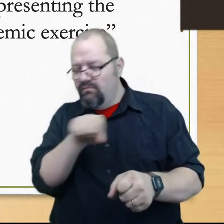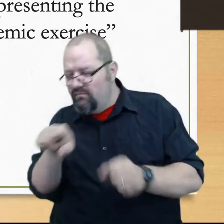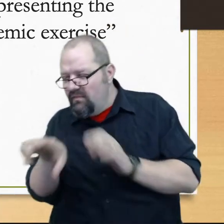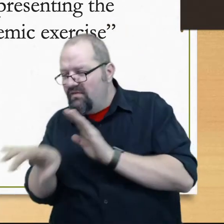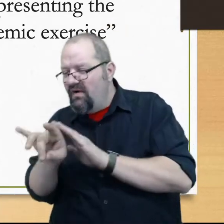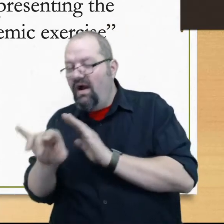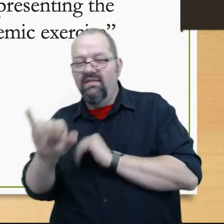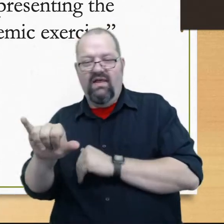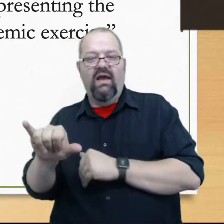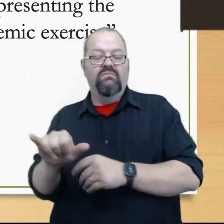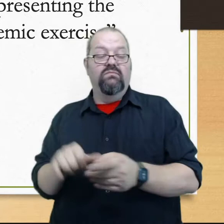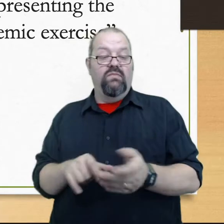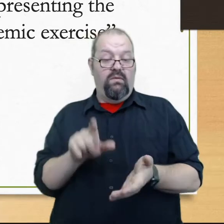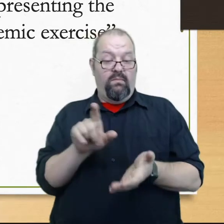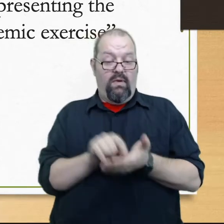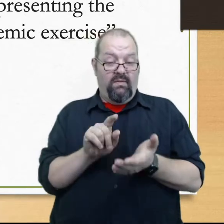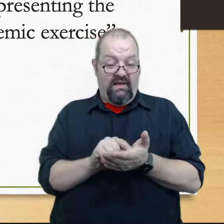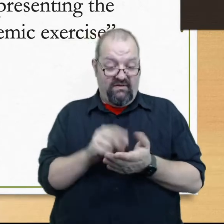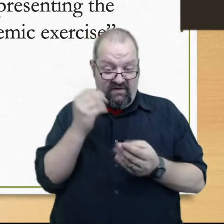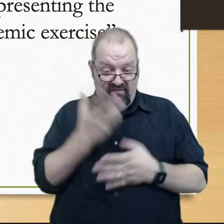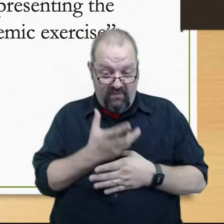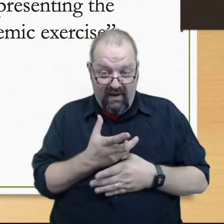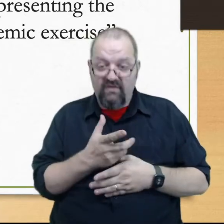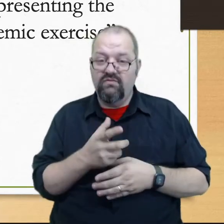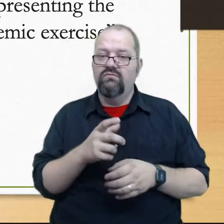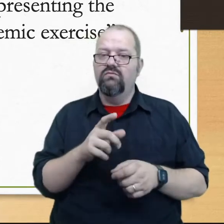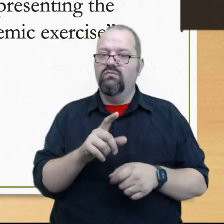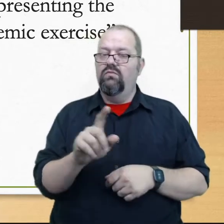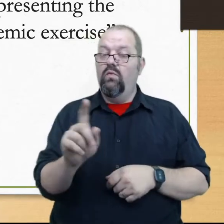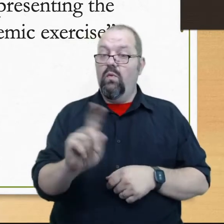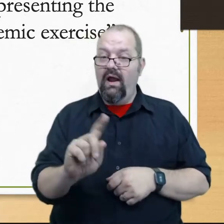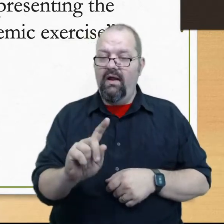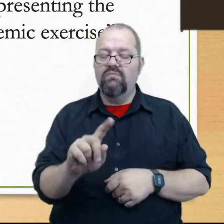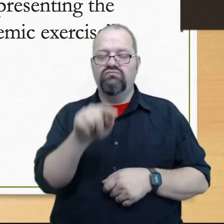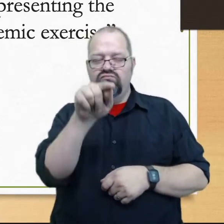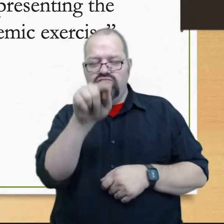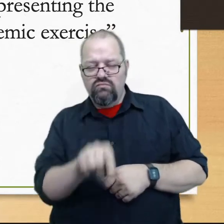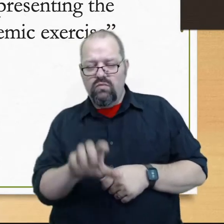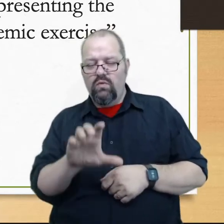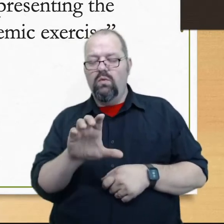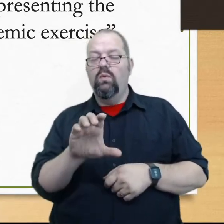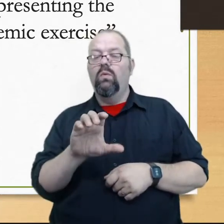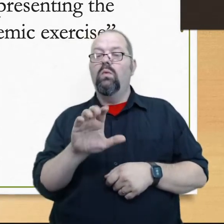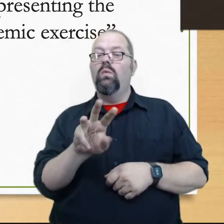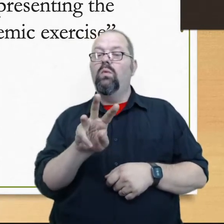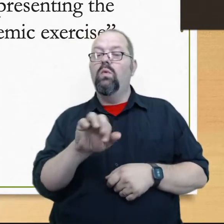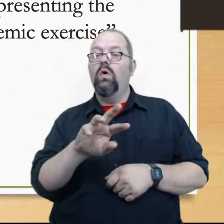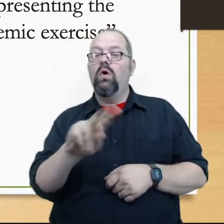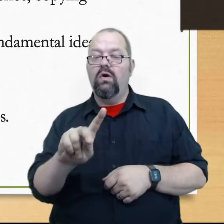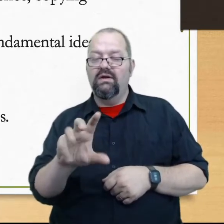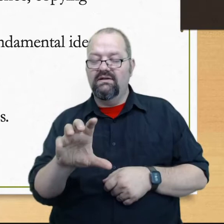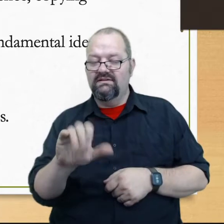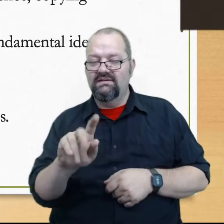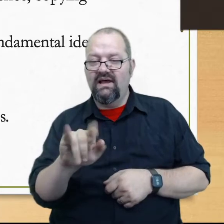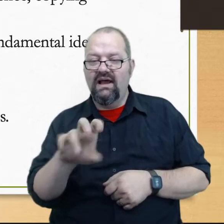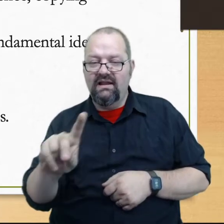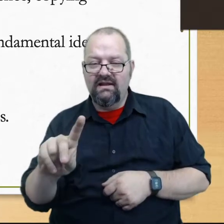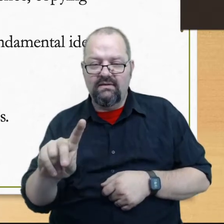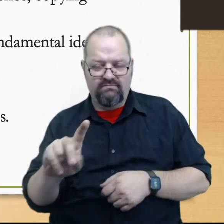The full publication information of my source is on my Works Cited page, which appears at the end of this video.